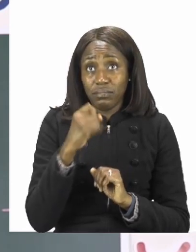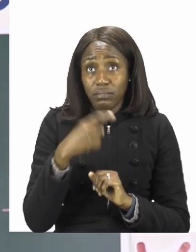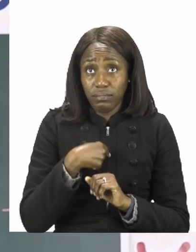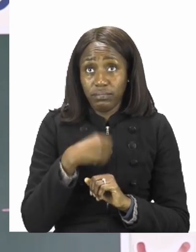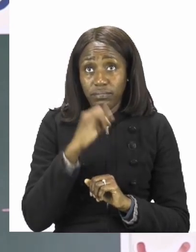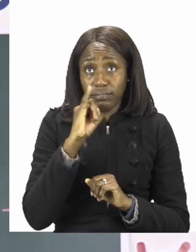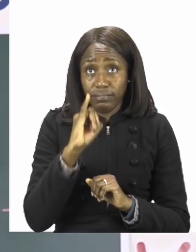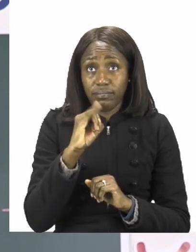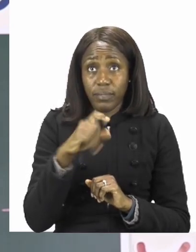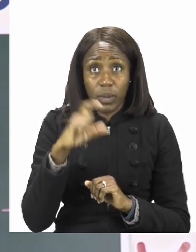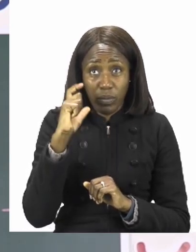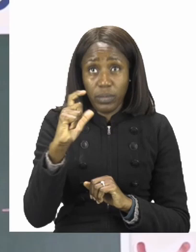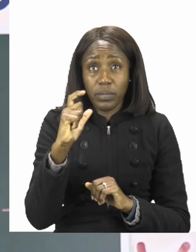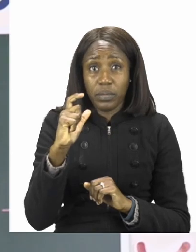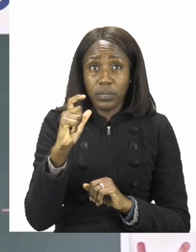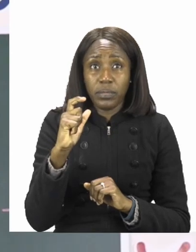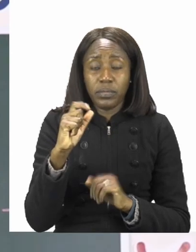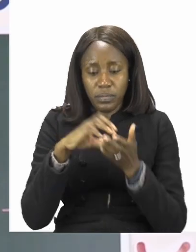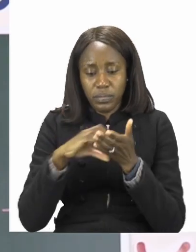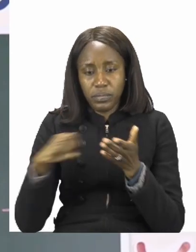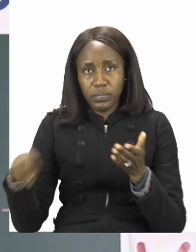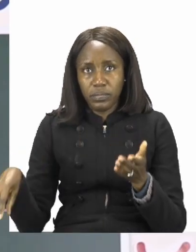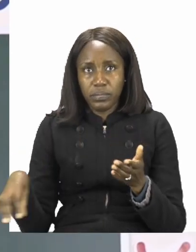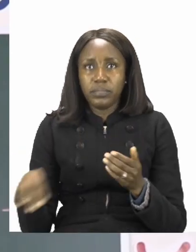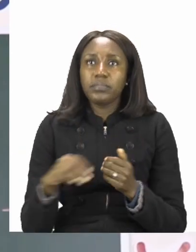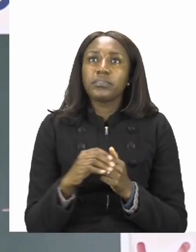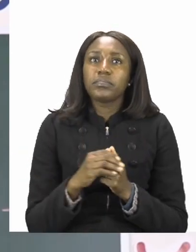took away.